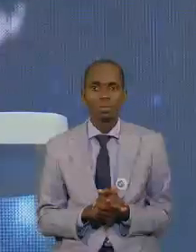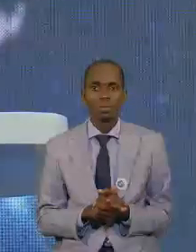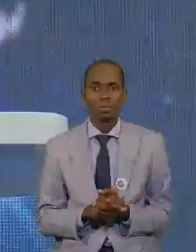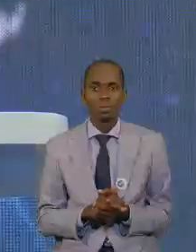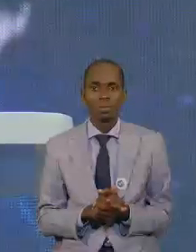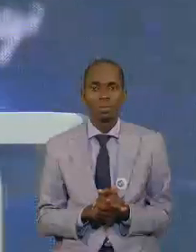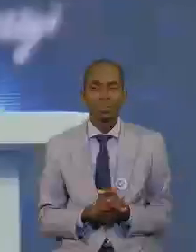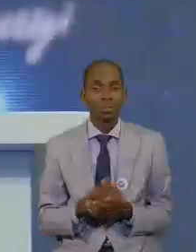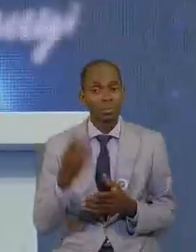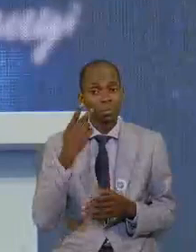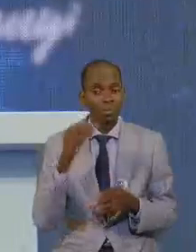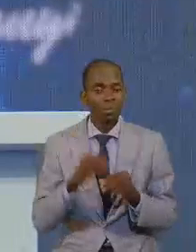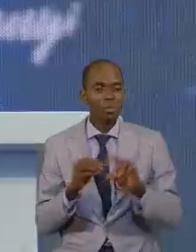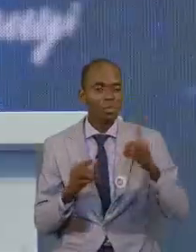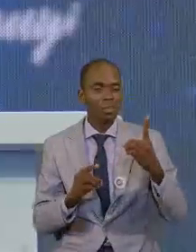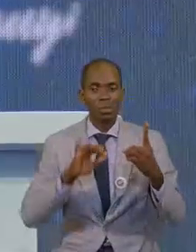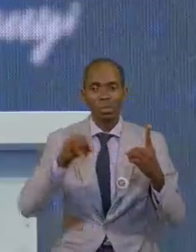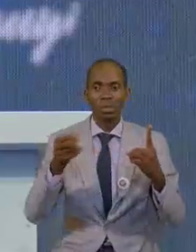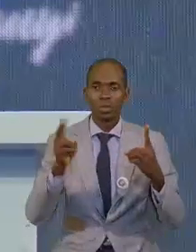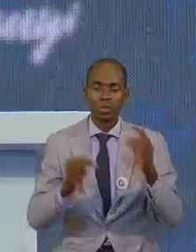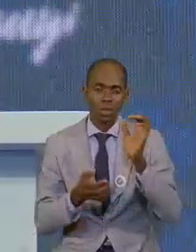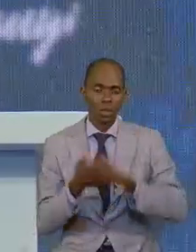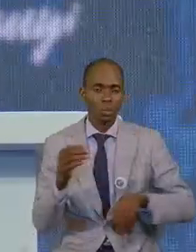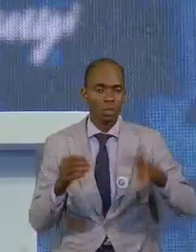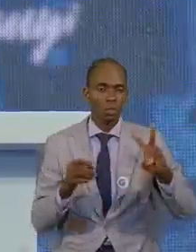Look at 1 John chapter 2 verse 2.